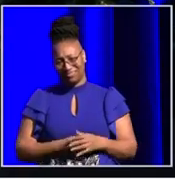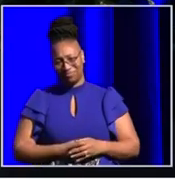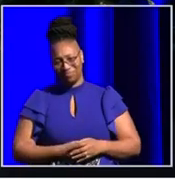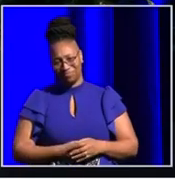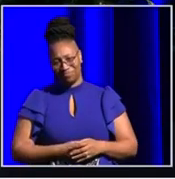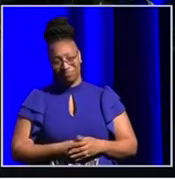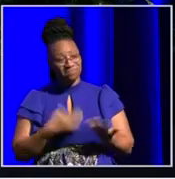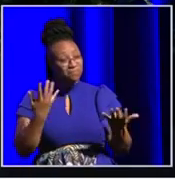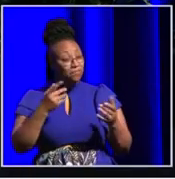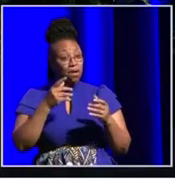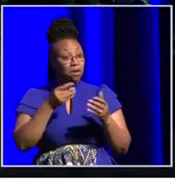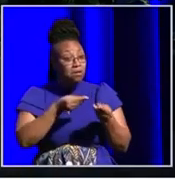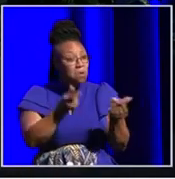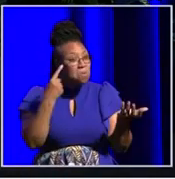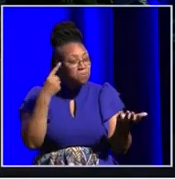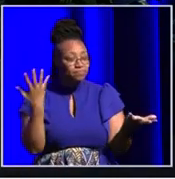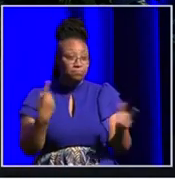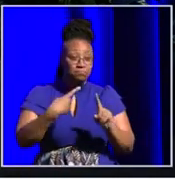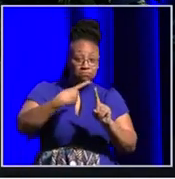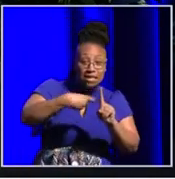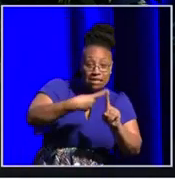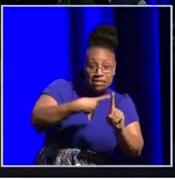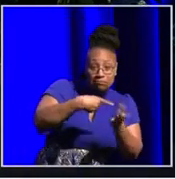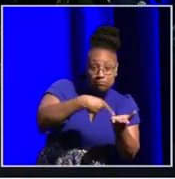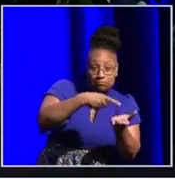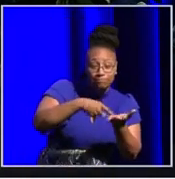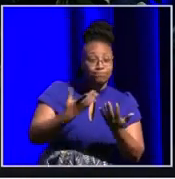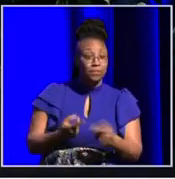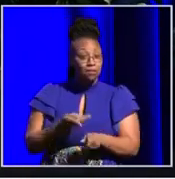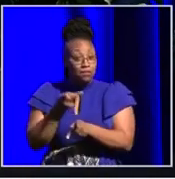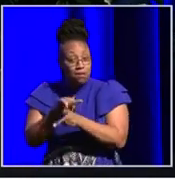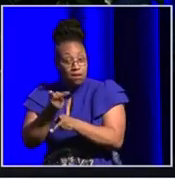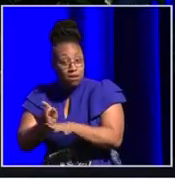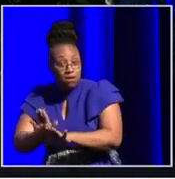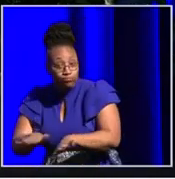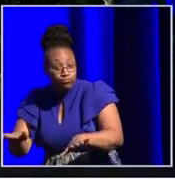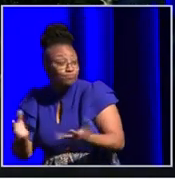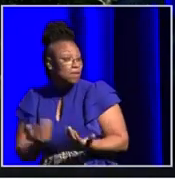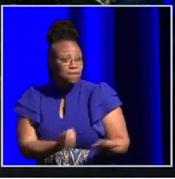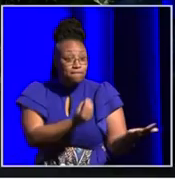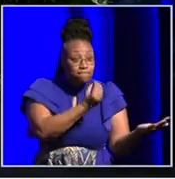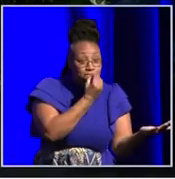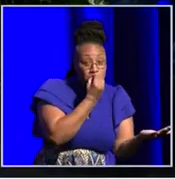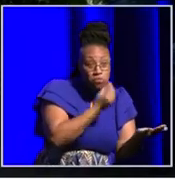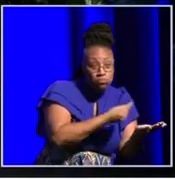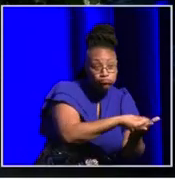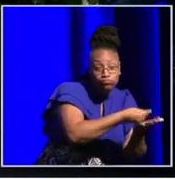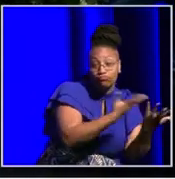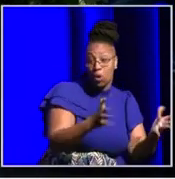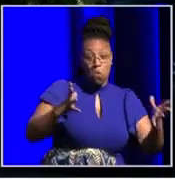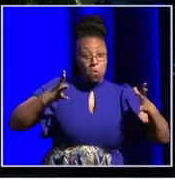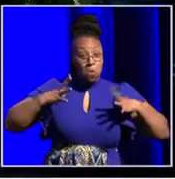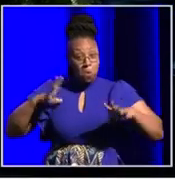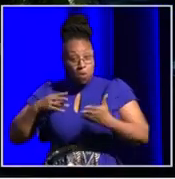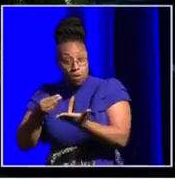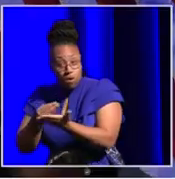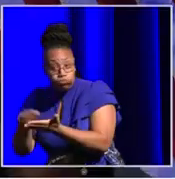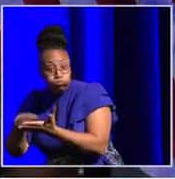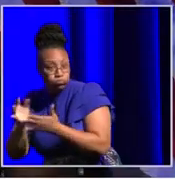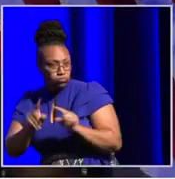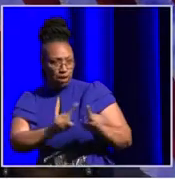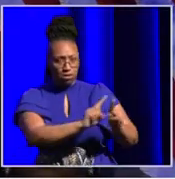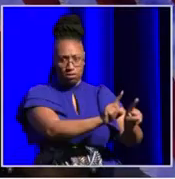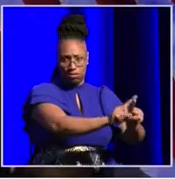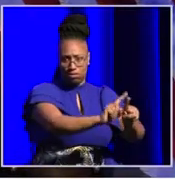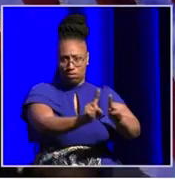Whether it's helping pay the rent or childcare, putting food on the table, or buying new clothes for the kids, this will make a tremendous impact on the quality of lives for so many DC